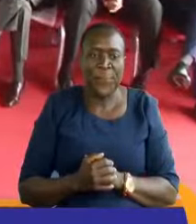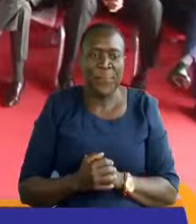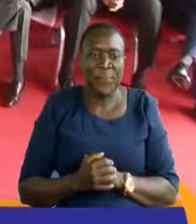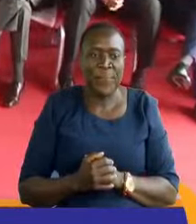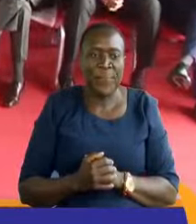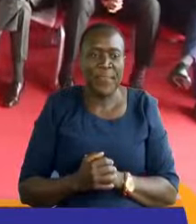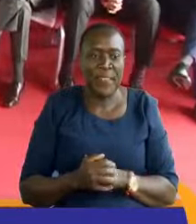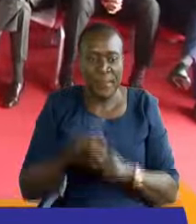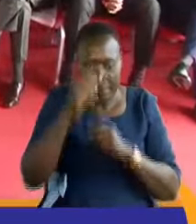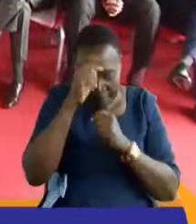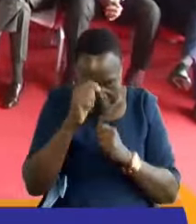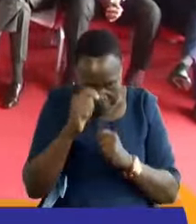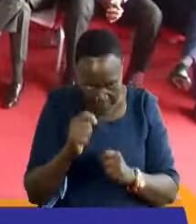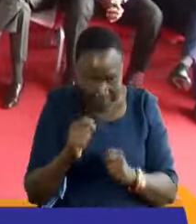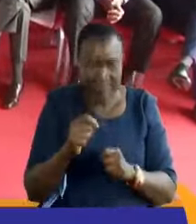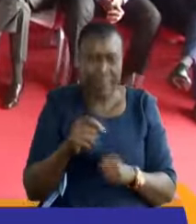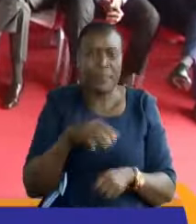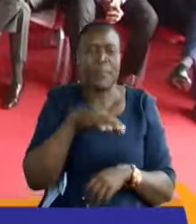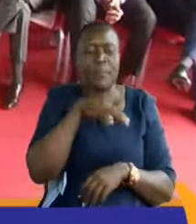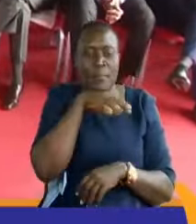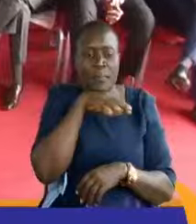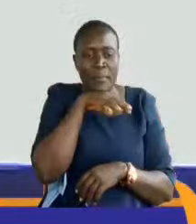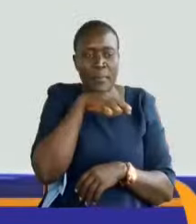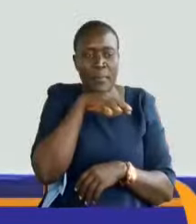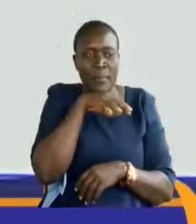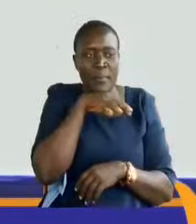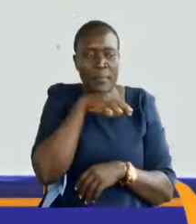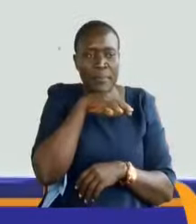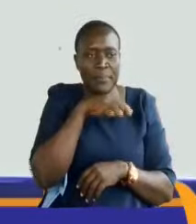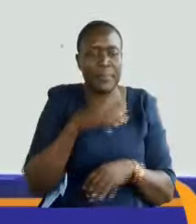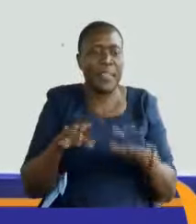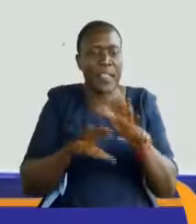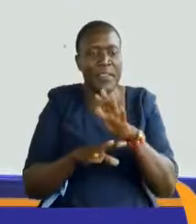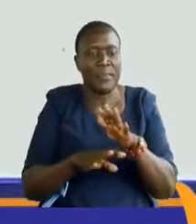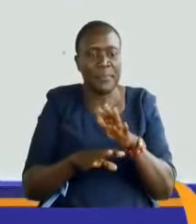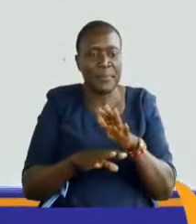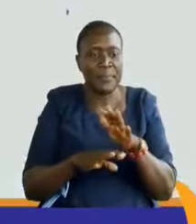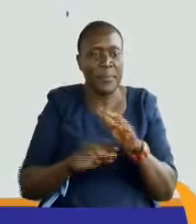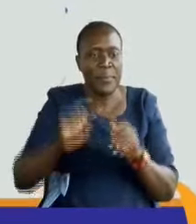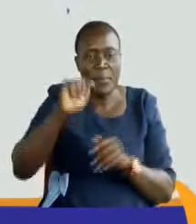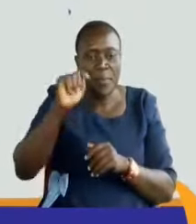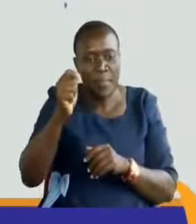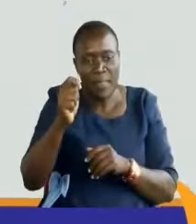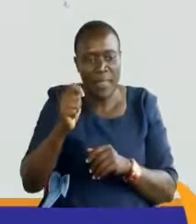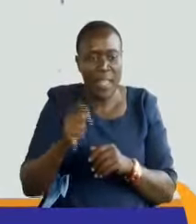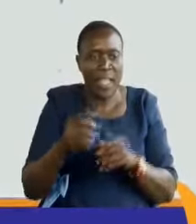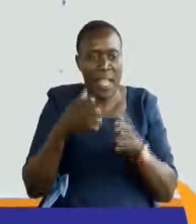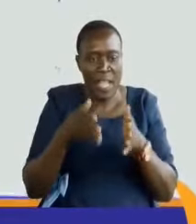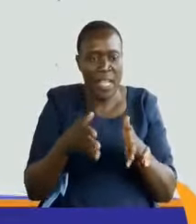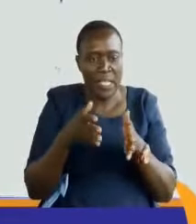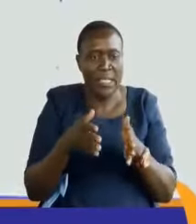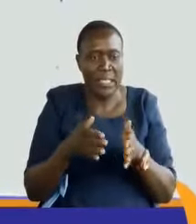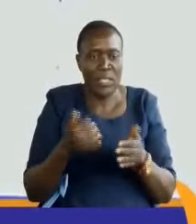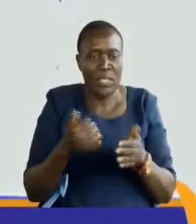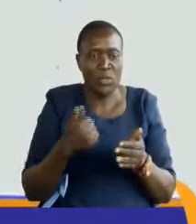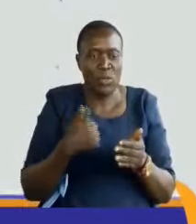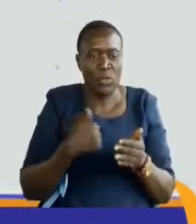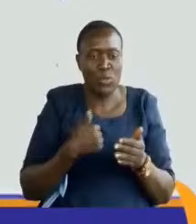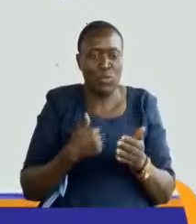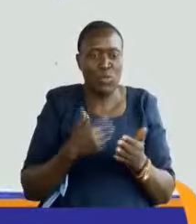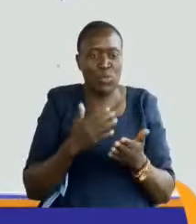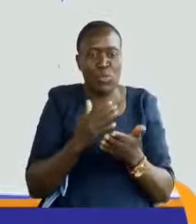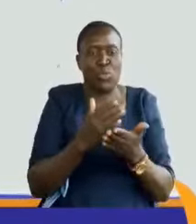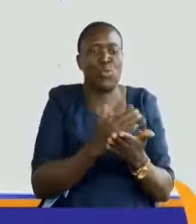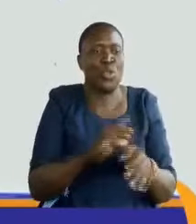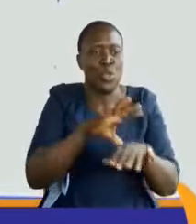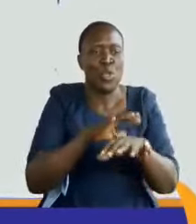Your Excellency, the Prime Minister, Excellency, the Vice President, allow me to ride on established protocols and take